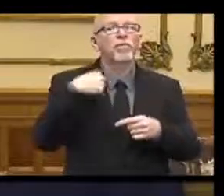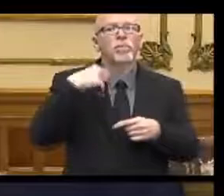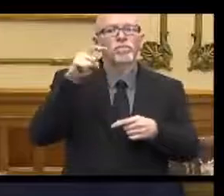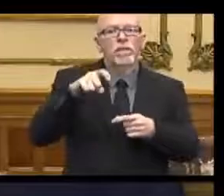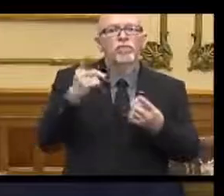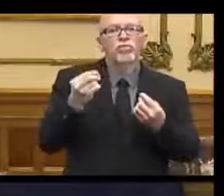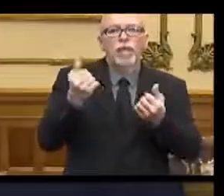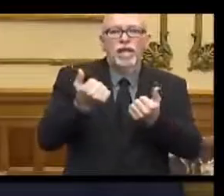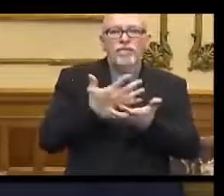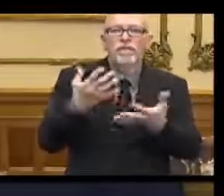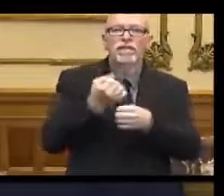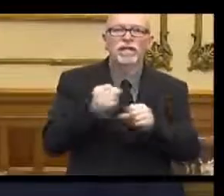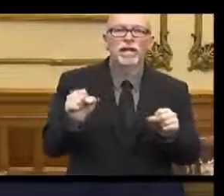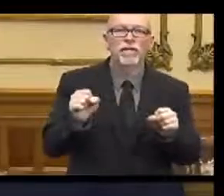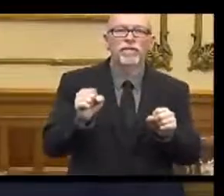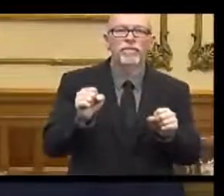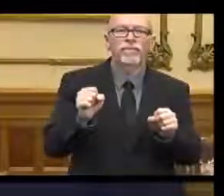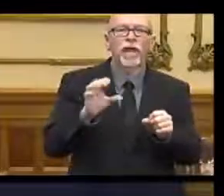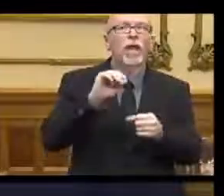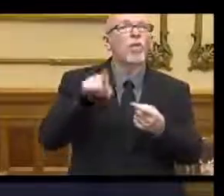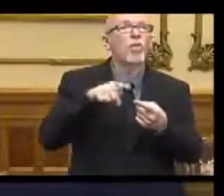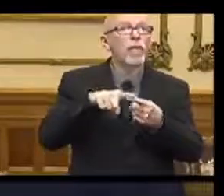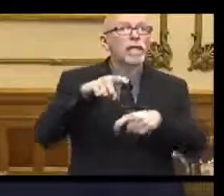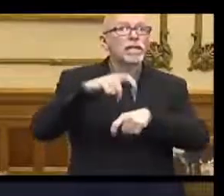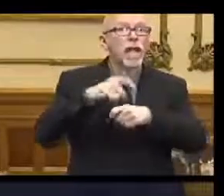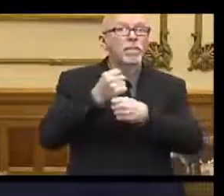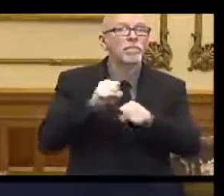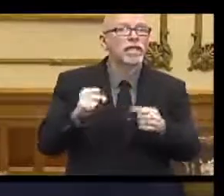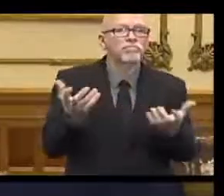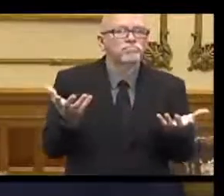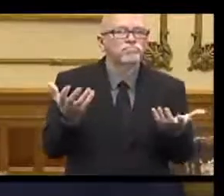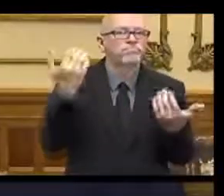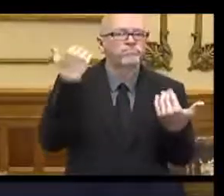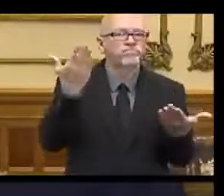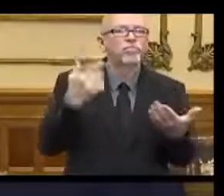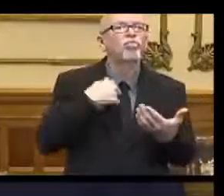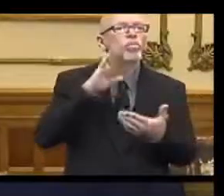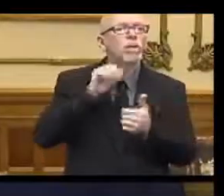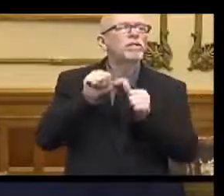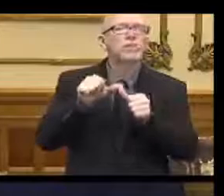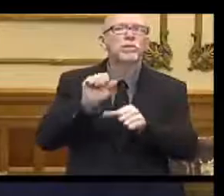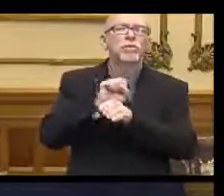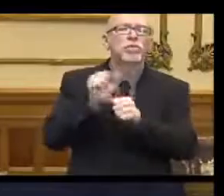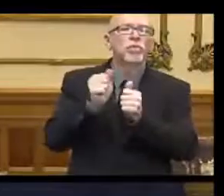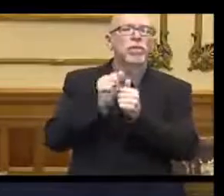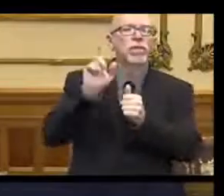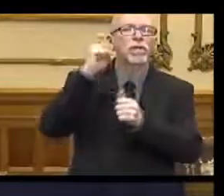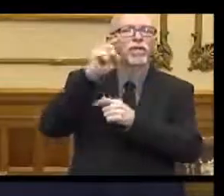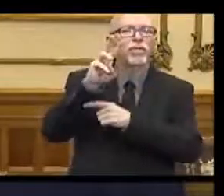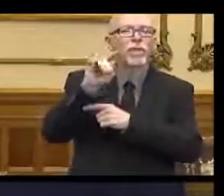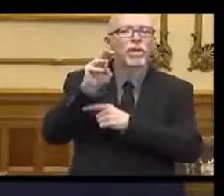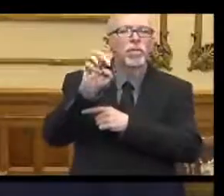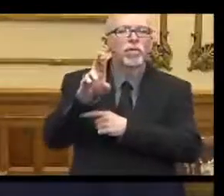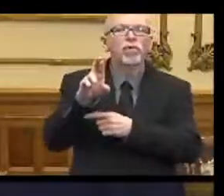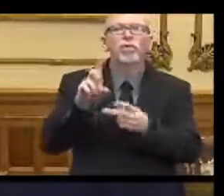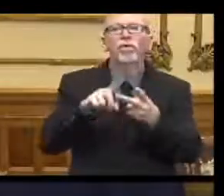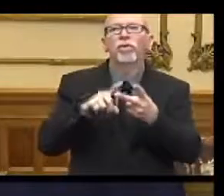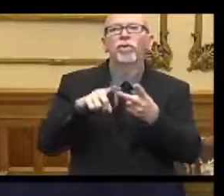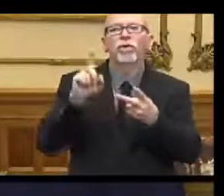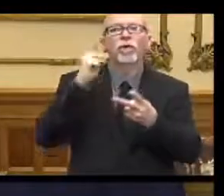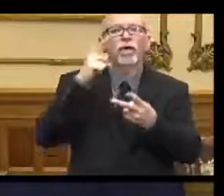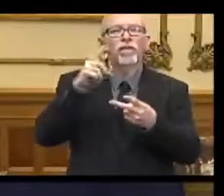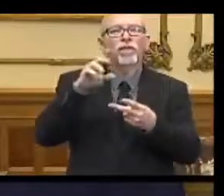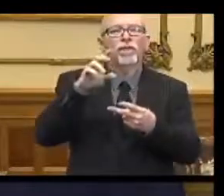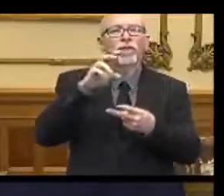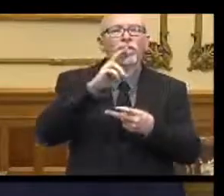safely and when it's safe to do business. And so we'll continue to work with the Governor Whitmer, and we'll continue to work with Governor